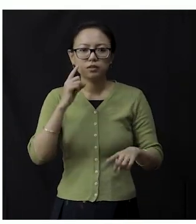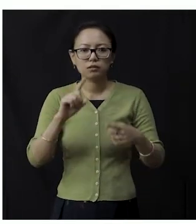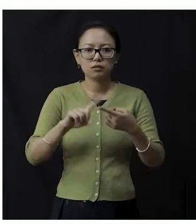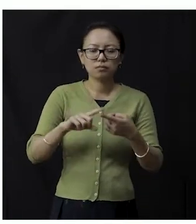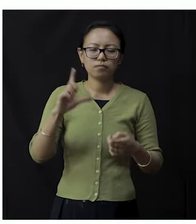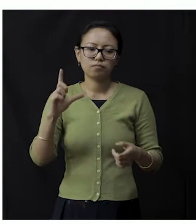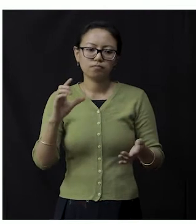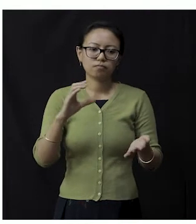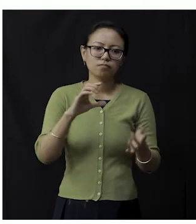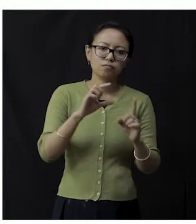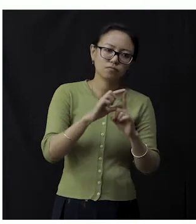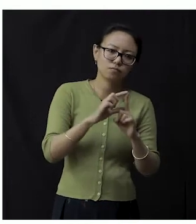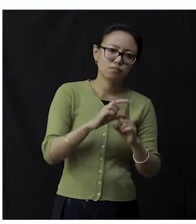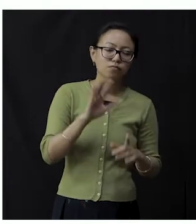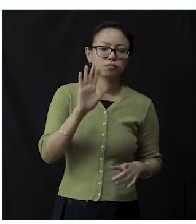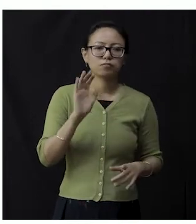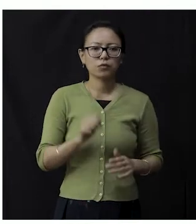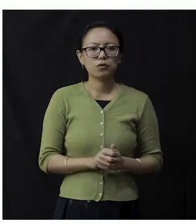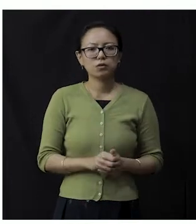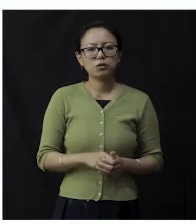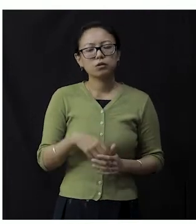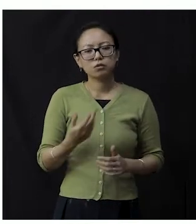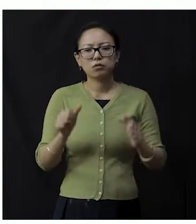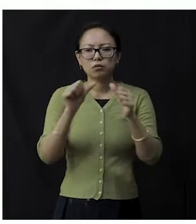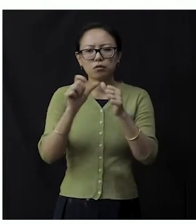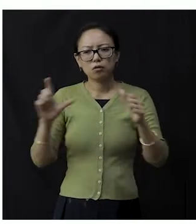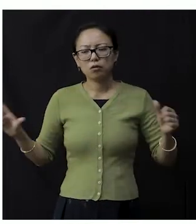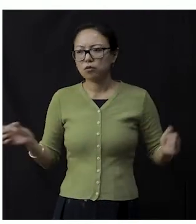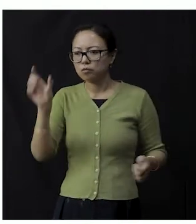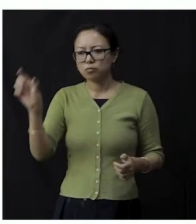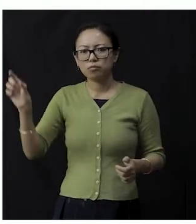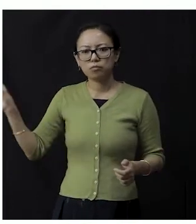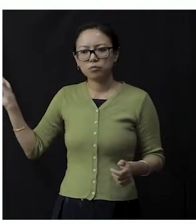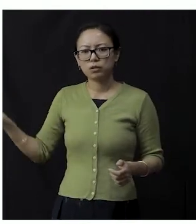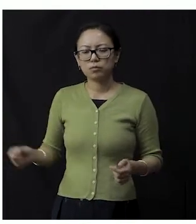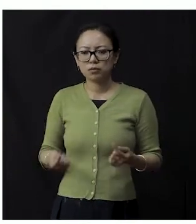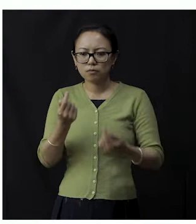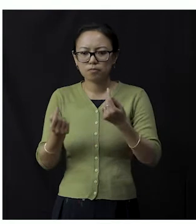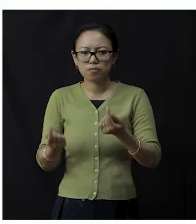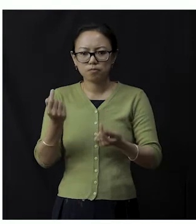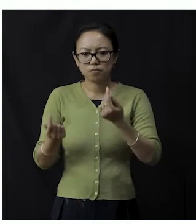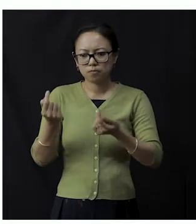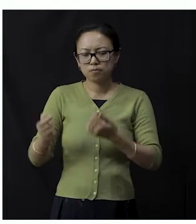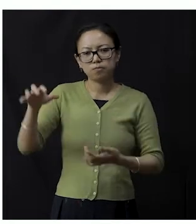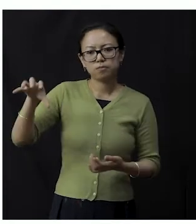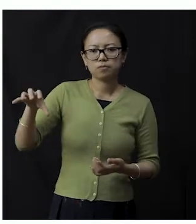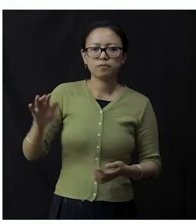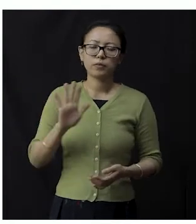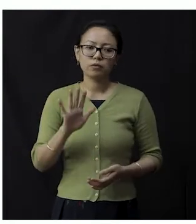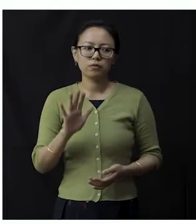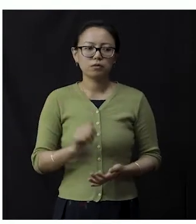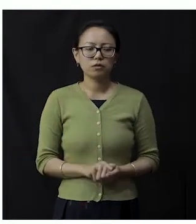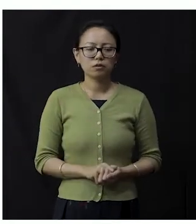crops. So if you have a field in the village, you would know what are the crops that you are growing. So this is